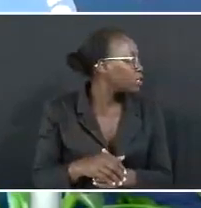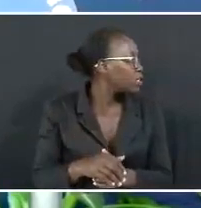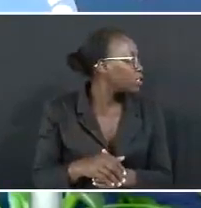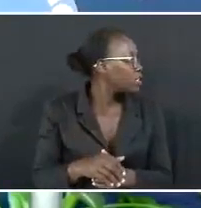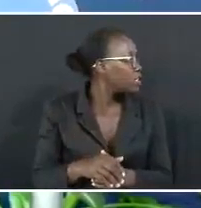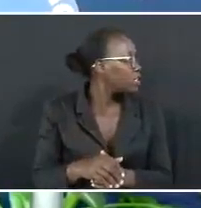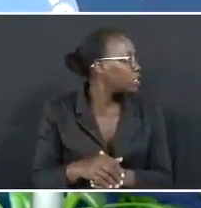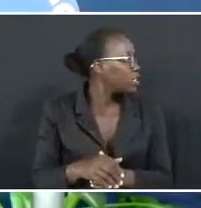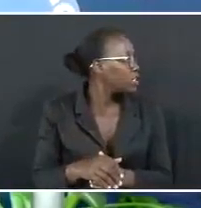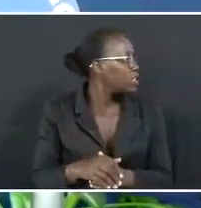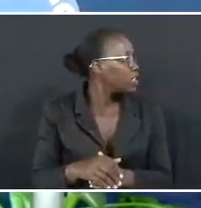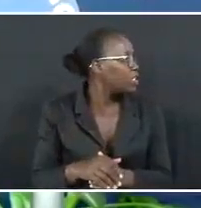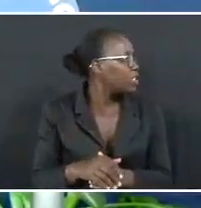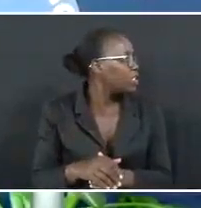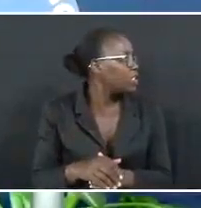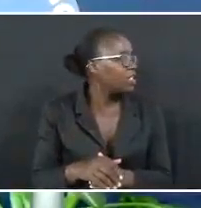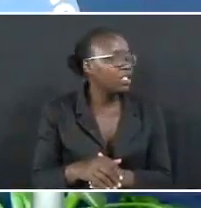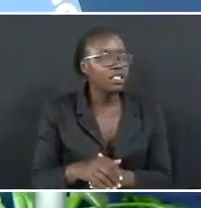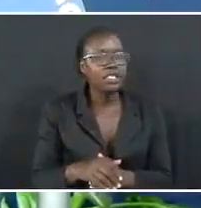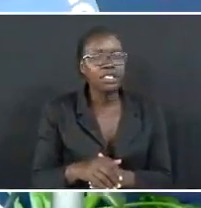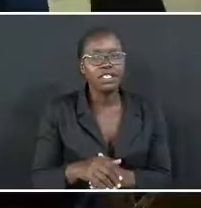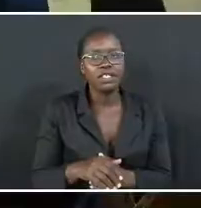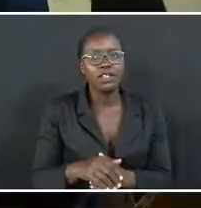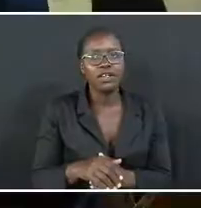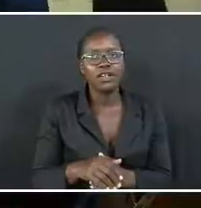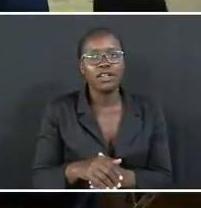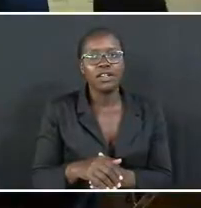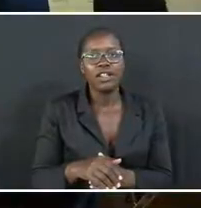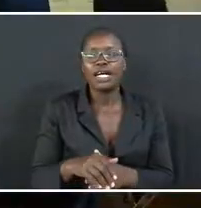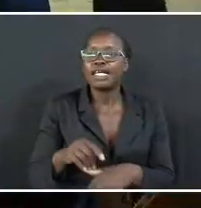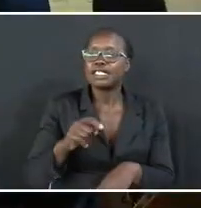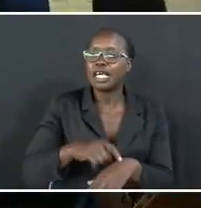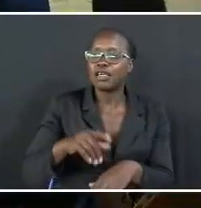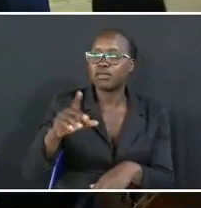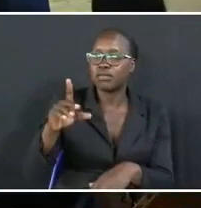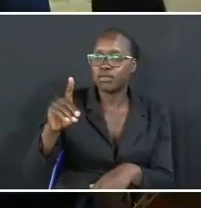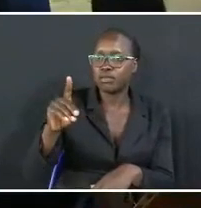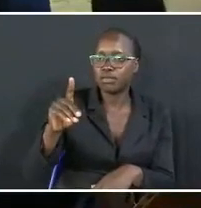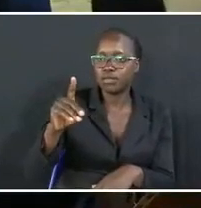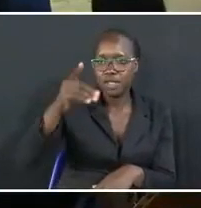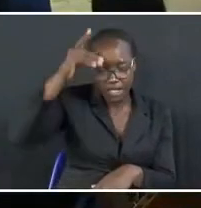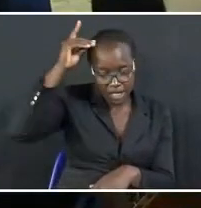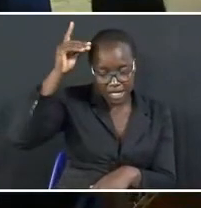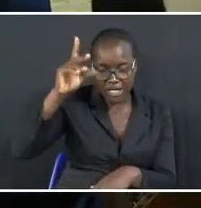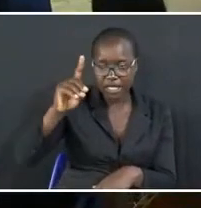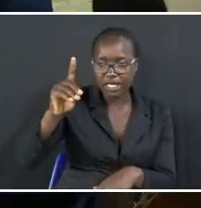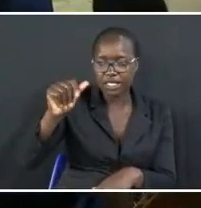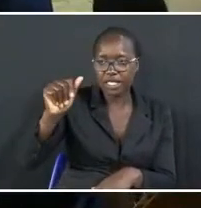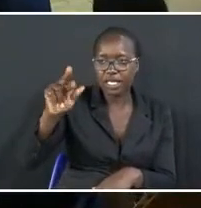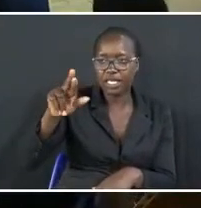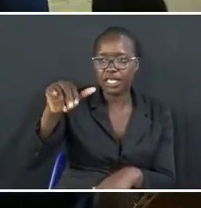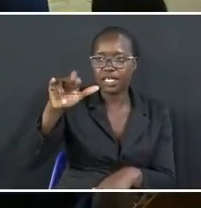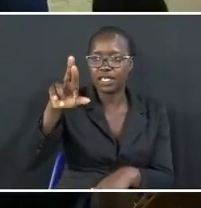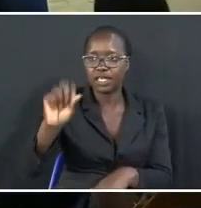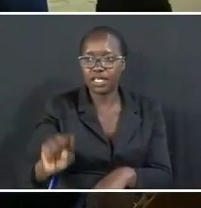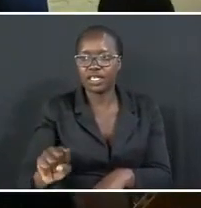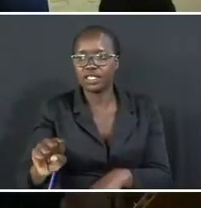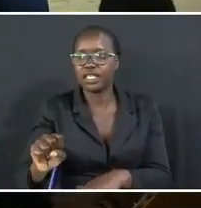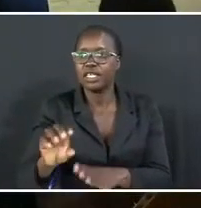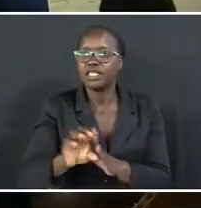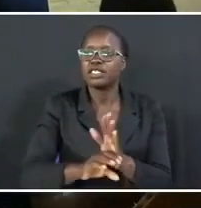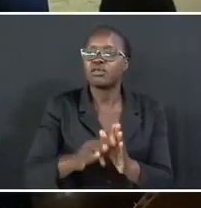the King Darius. King Darius was during the time of Daniel. And in Daniel chapter 4